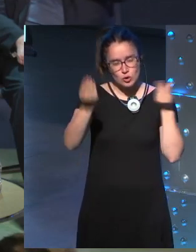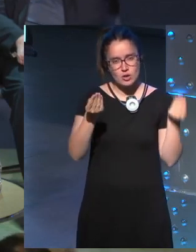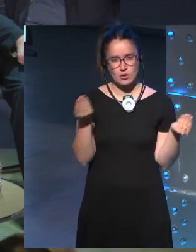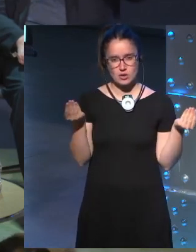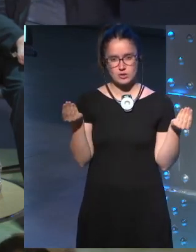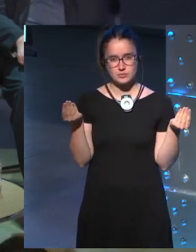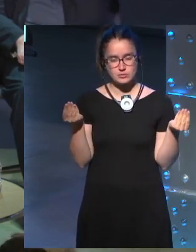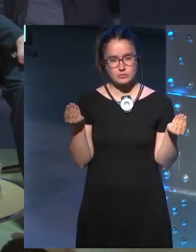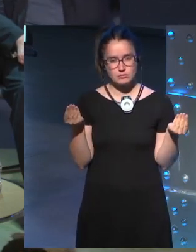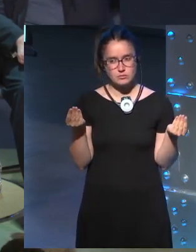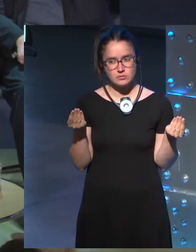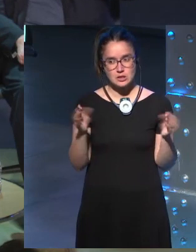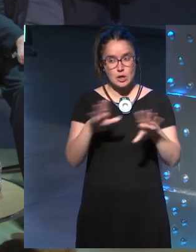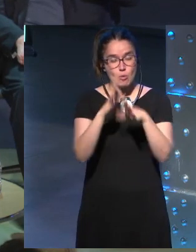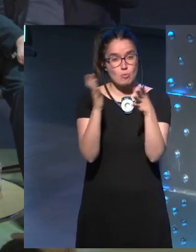unfortunately,